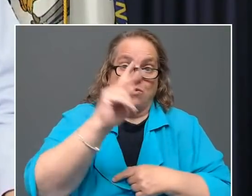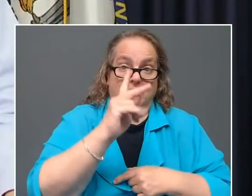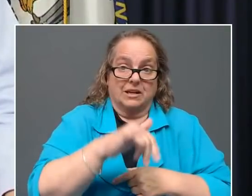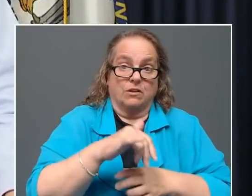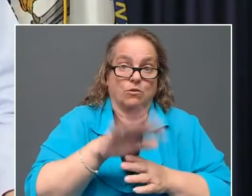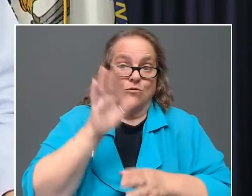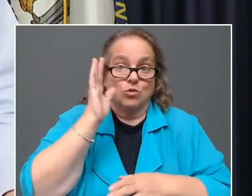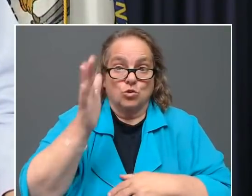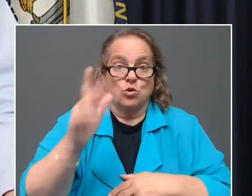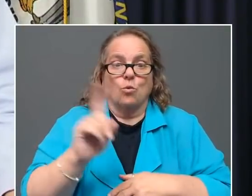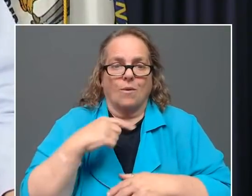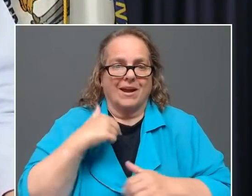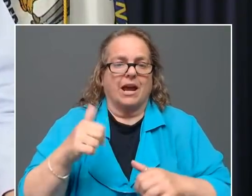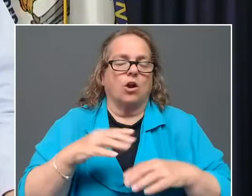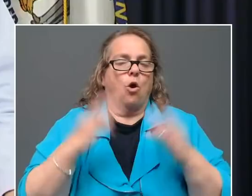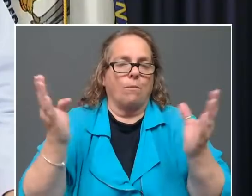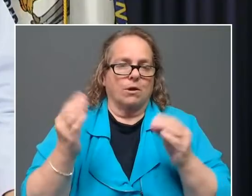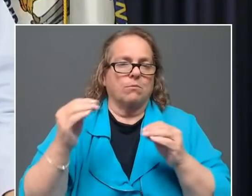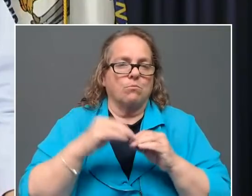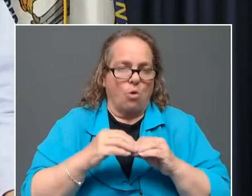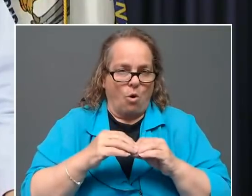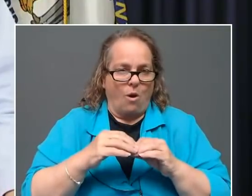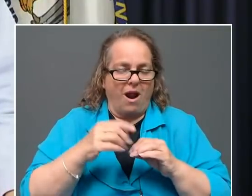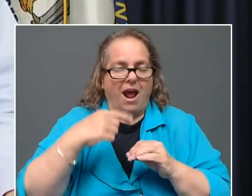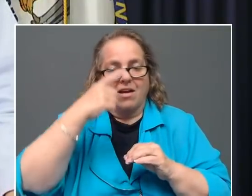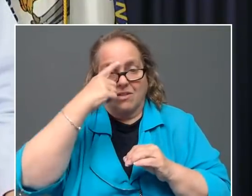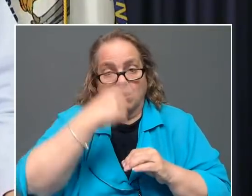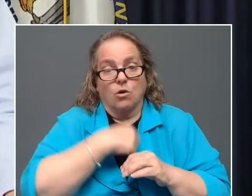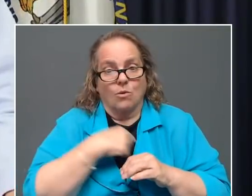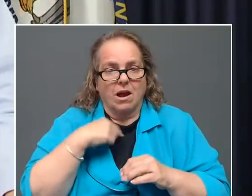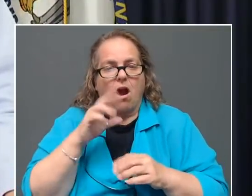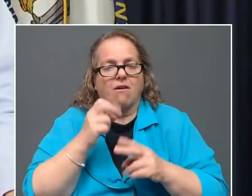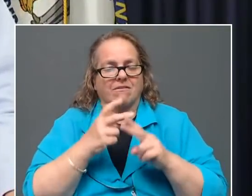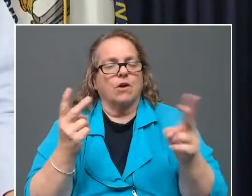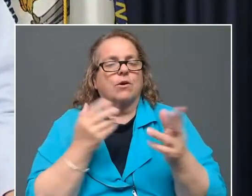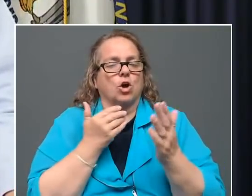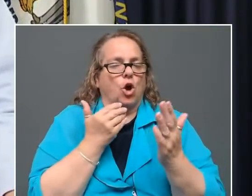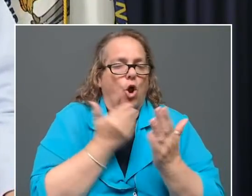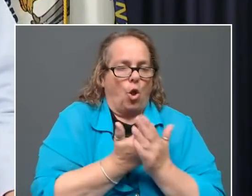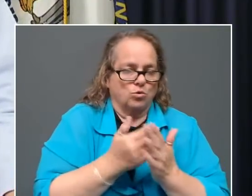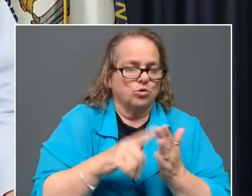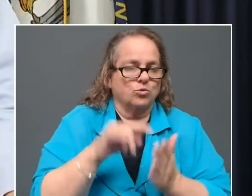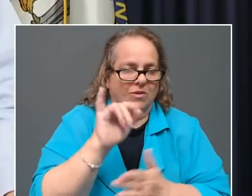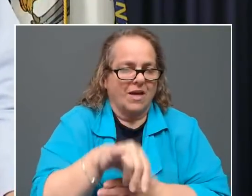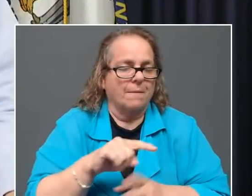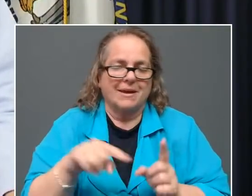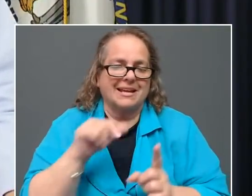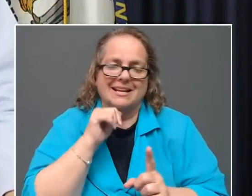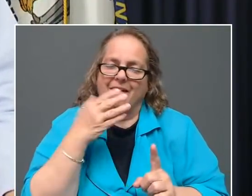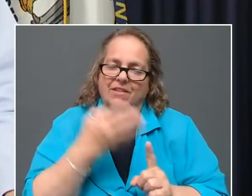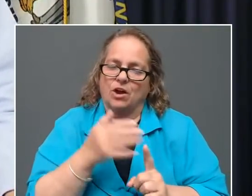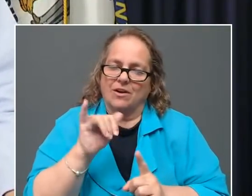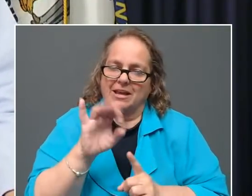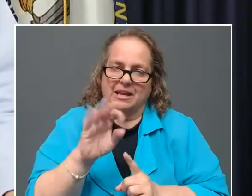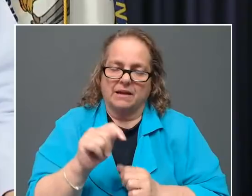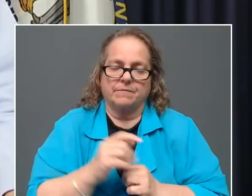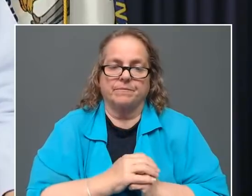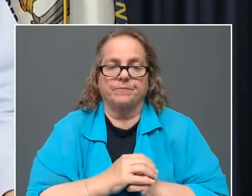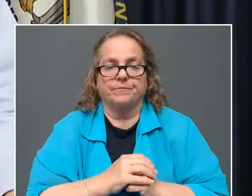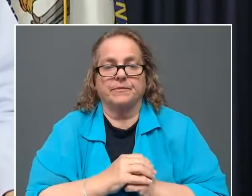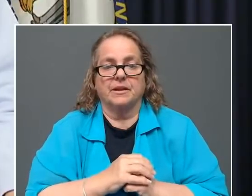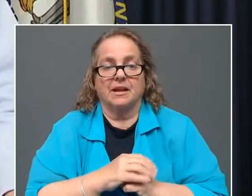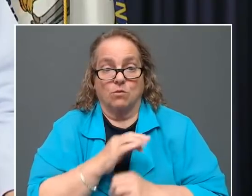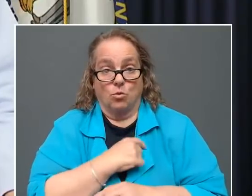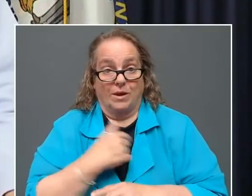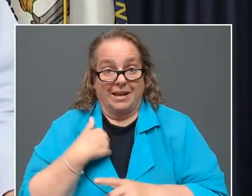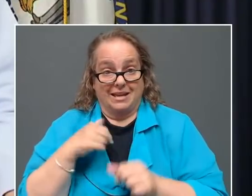be able to open it up more. I think we are really close, but we are not quite there yet. Certainly, if we continue to